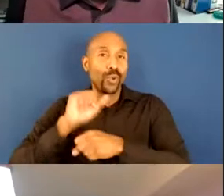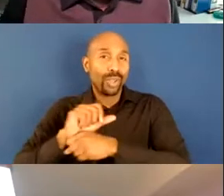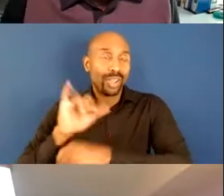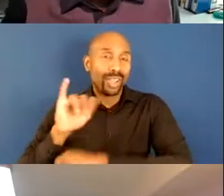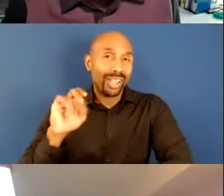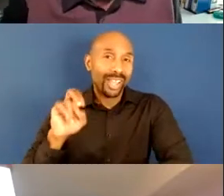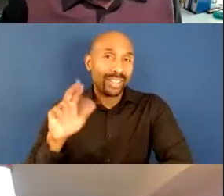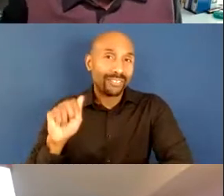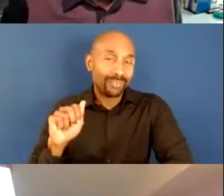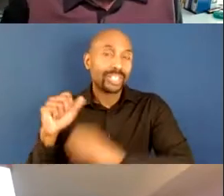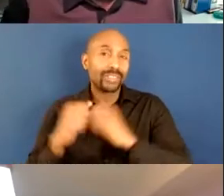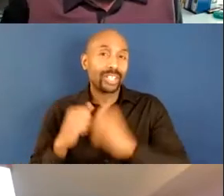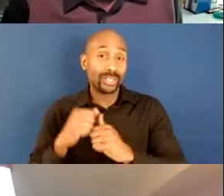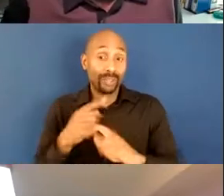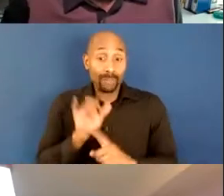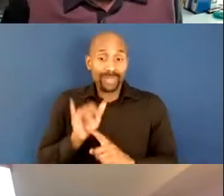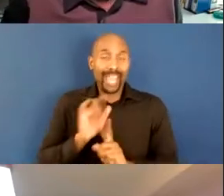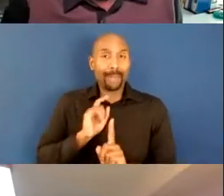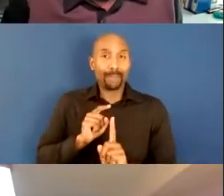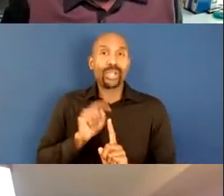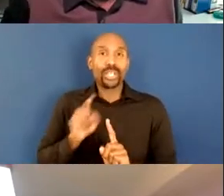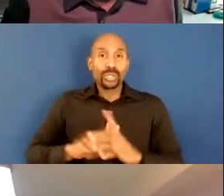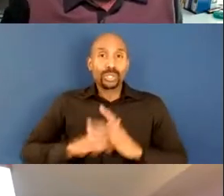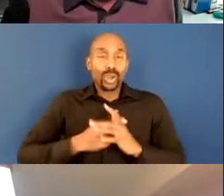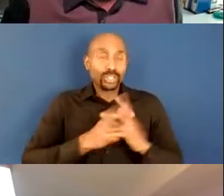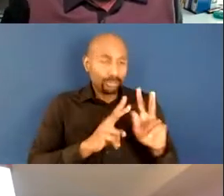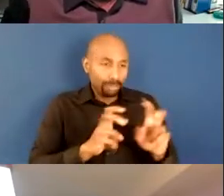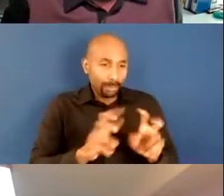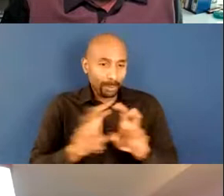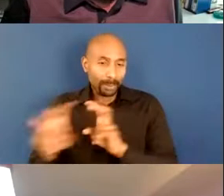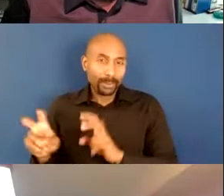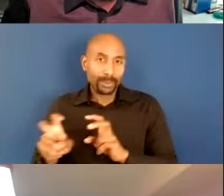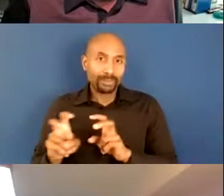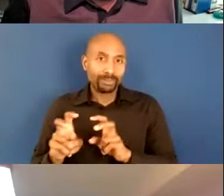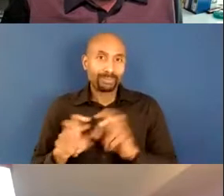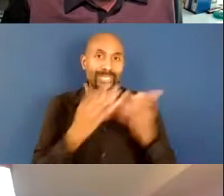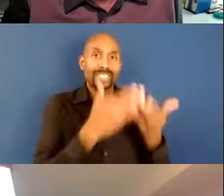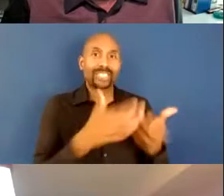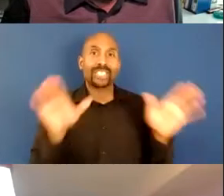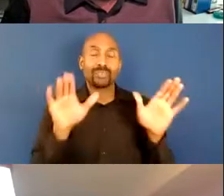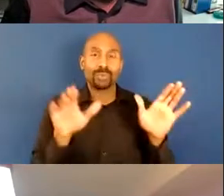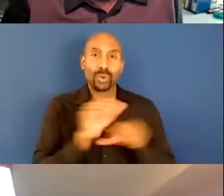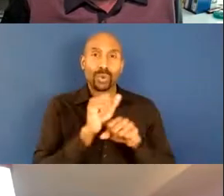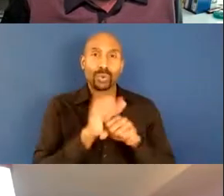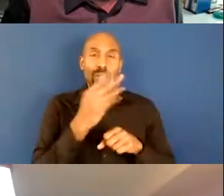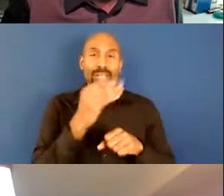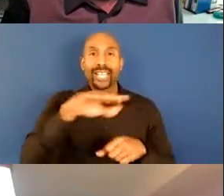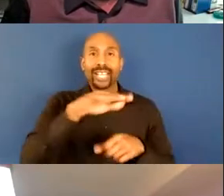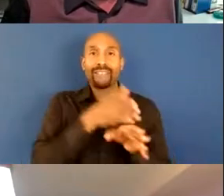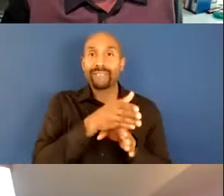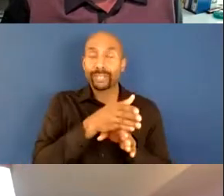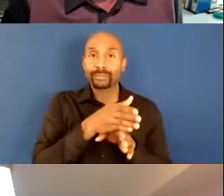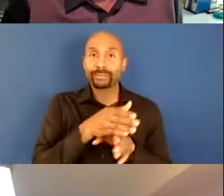systematic interrogation based upon what I really like about this. I've never seen it written before, a